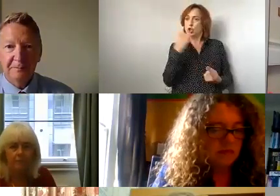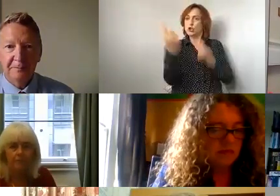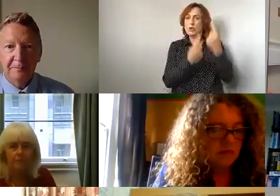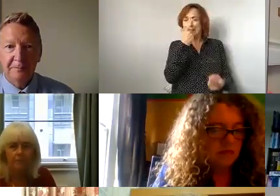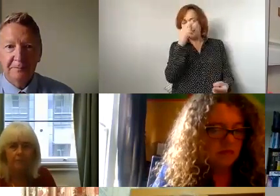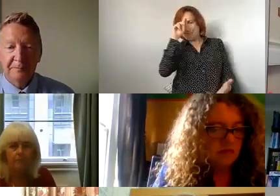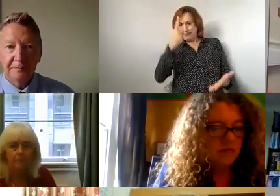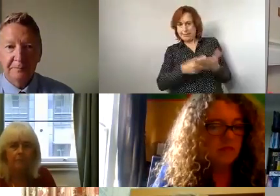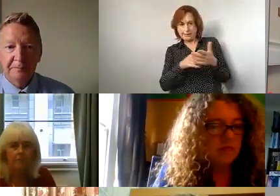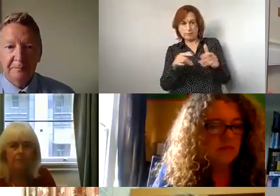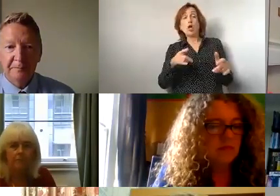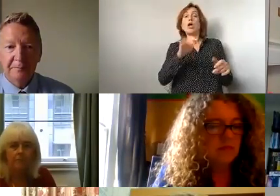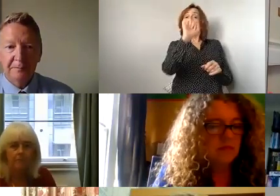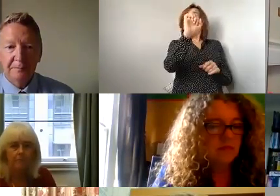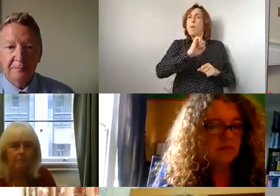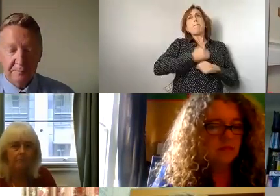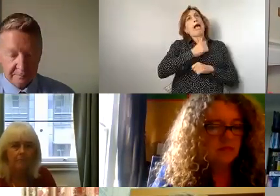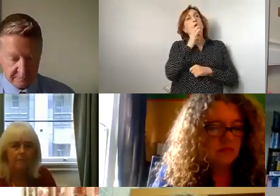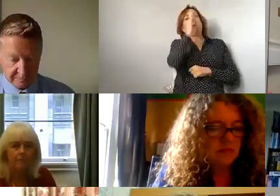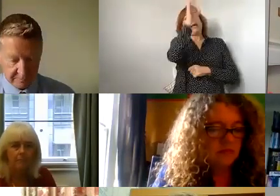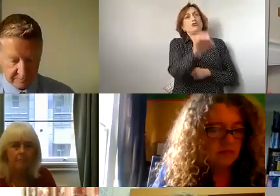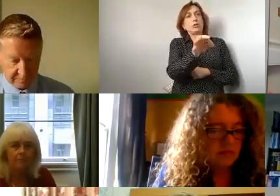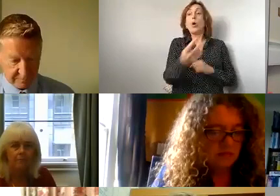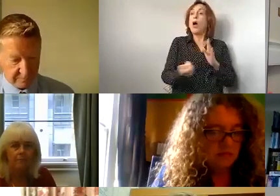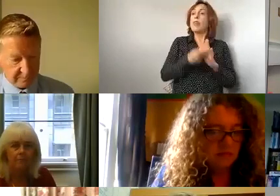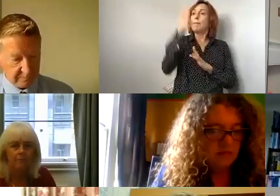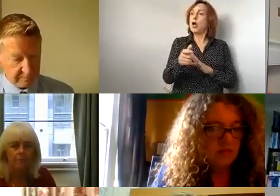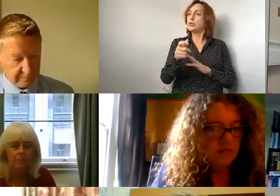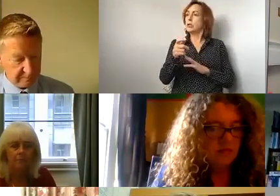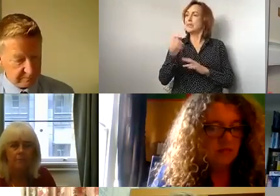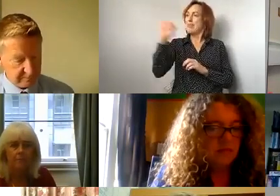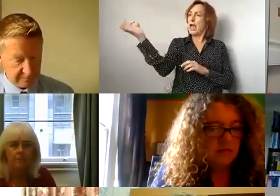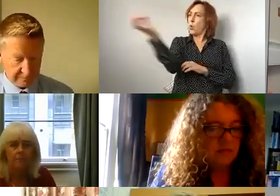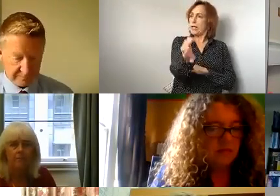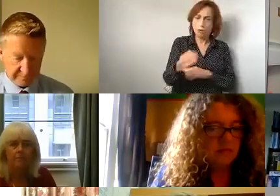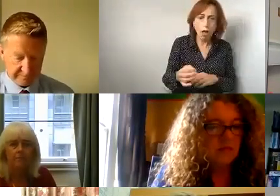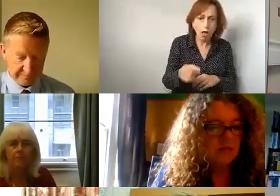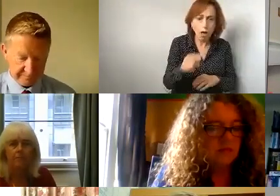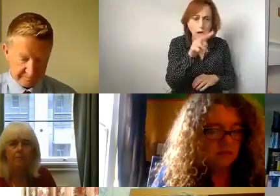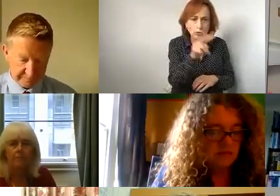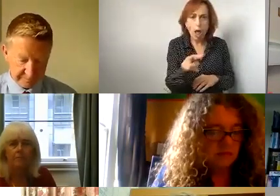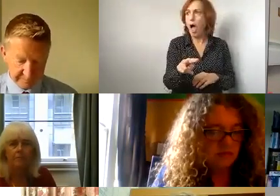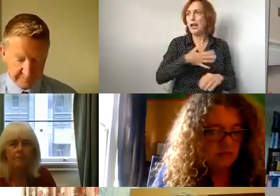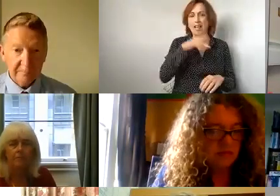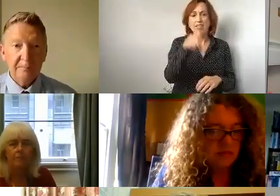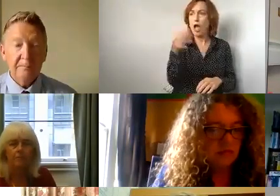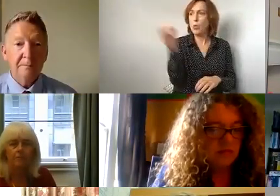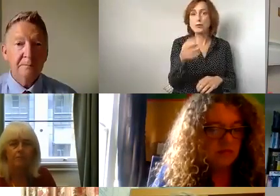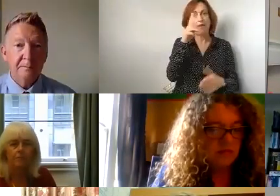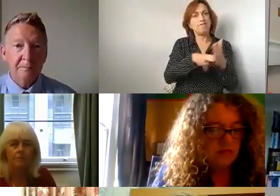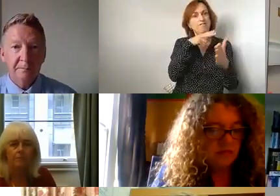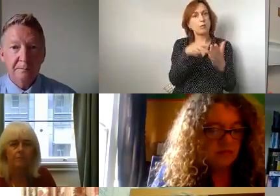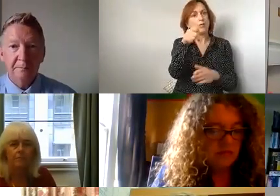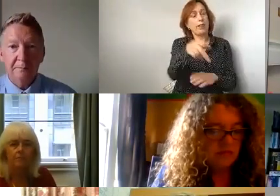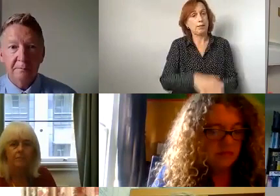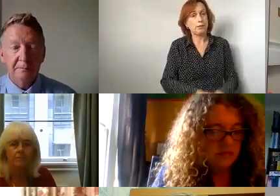you can submit your own question. But if someone else has asked a question that you like, you can vote for theirs. We will ensure that any questions